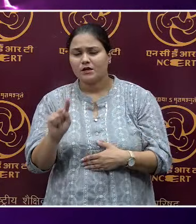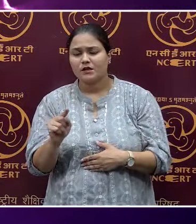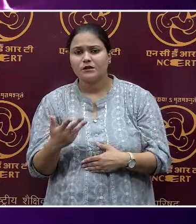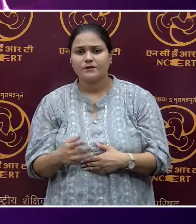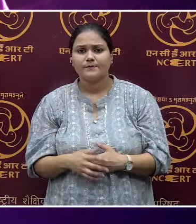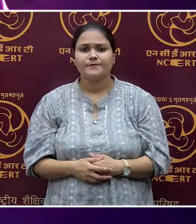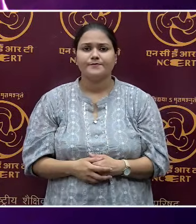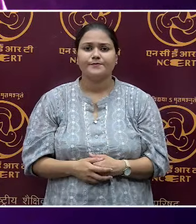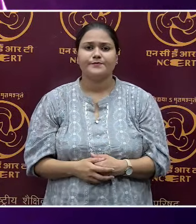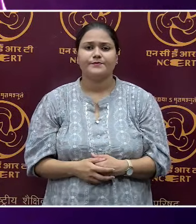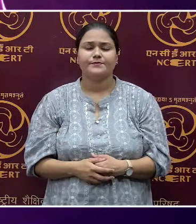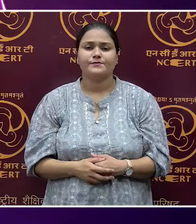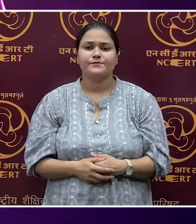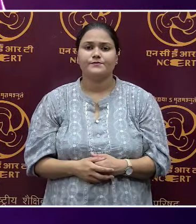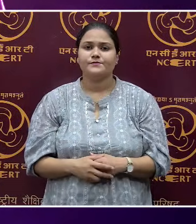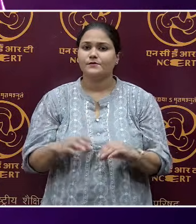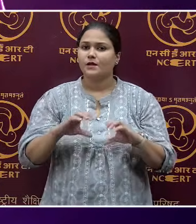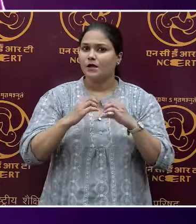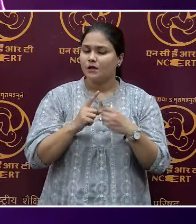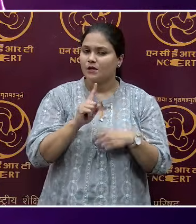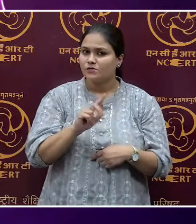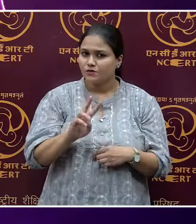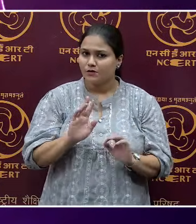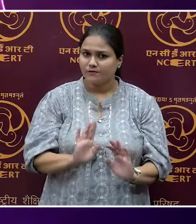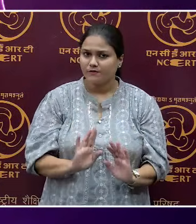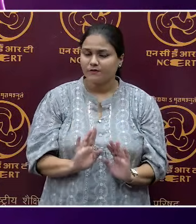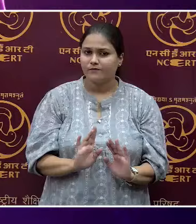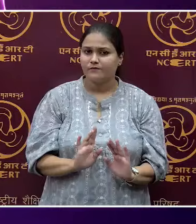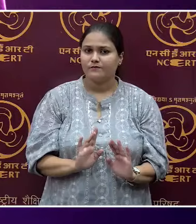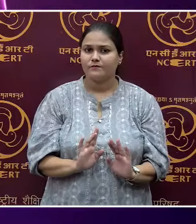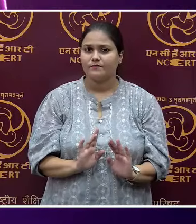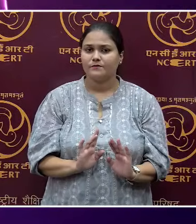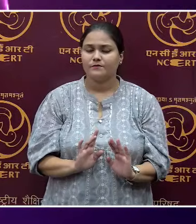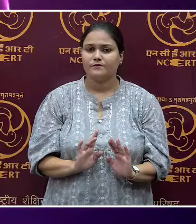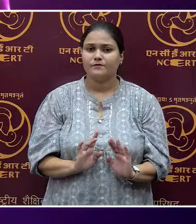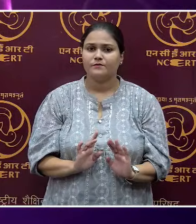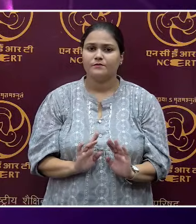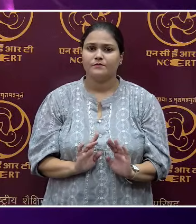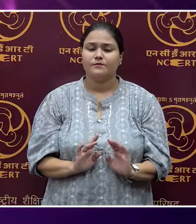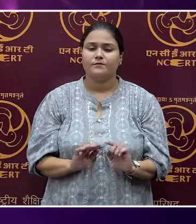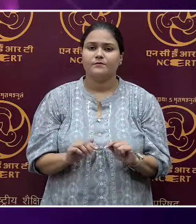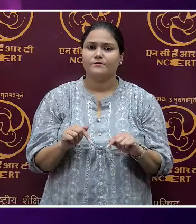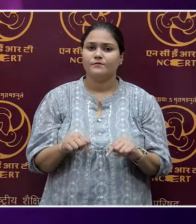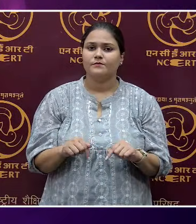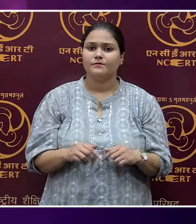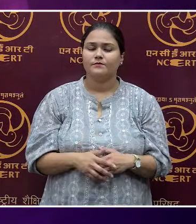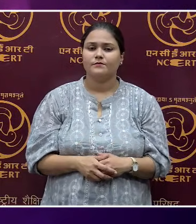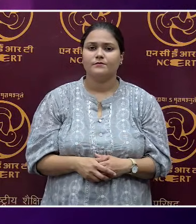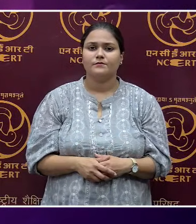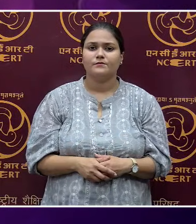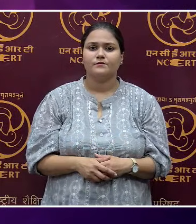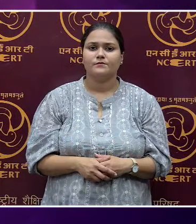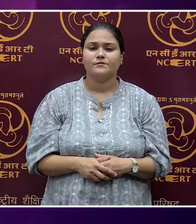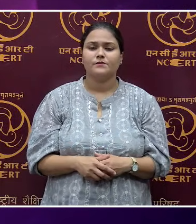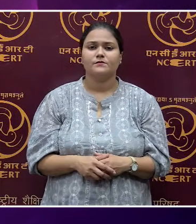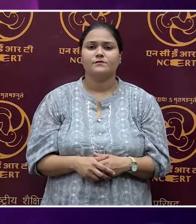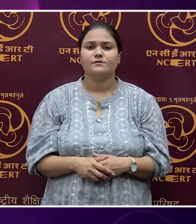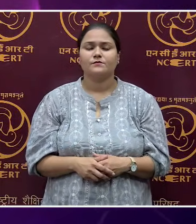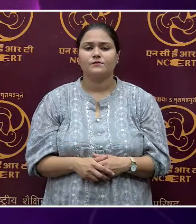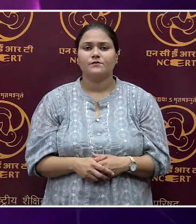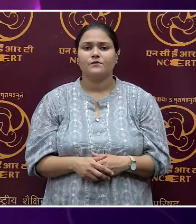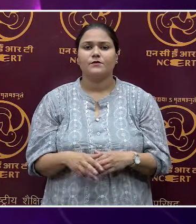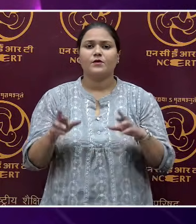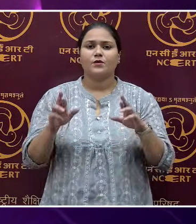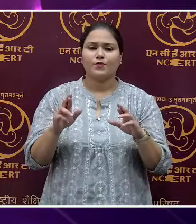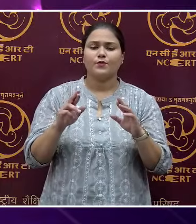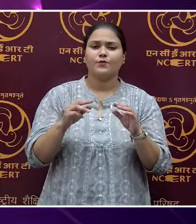the thing that class 12 is here. So right now, suppose, I will explain you by